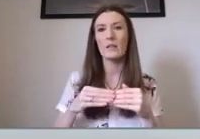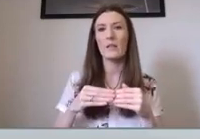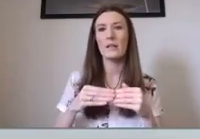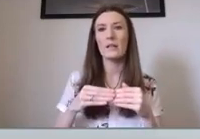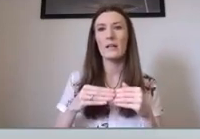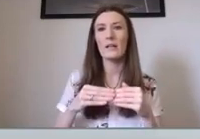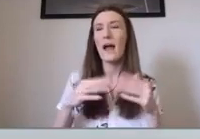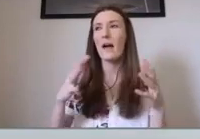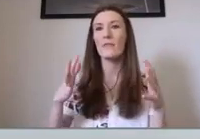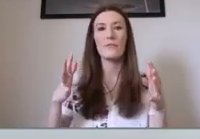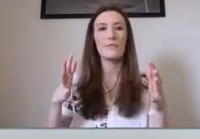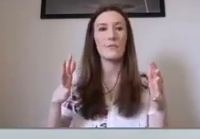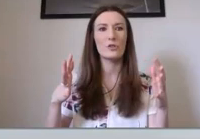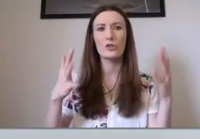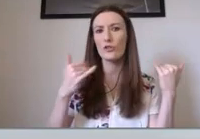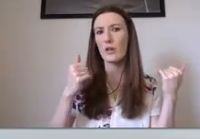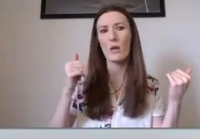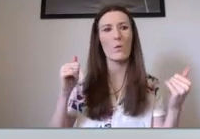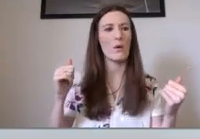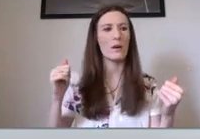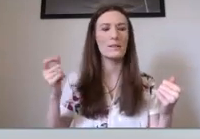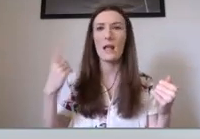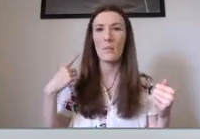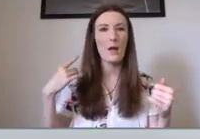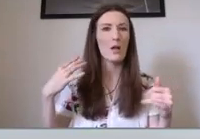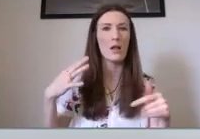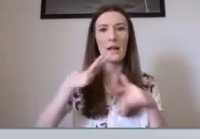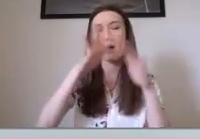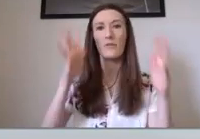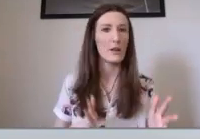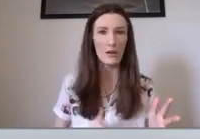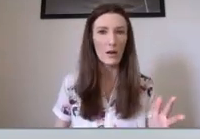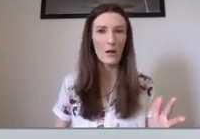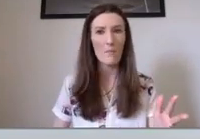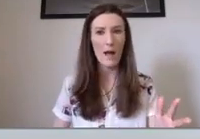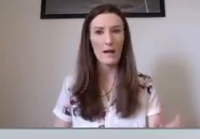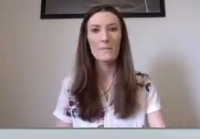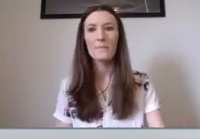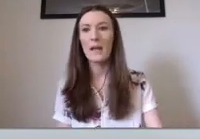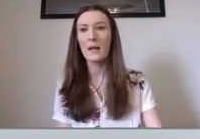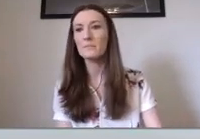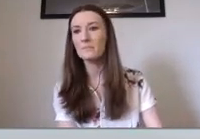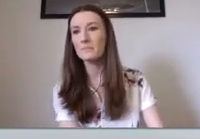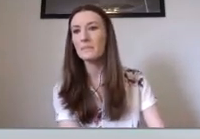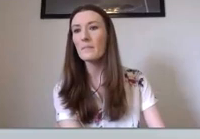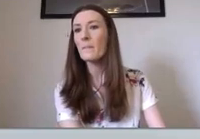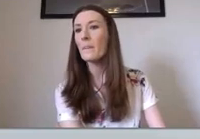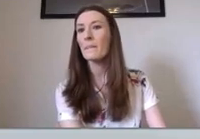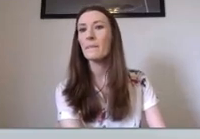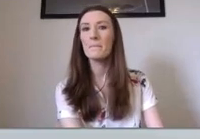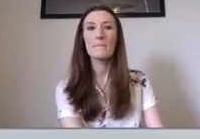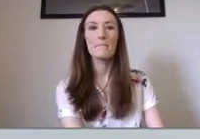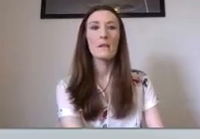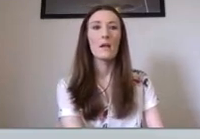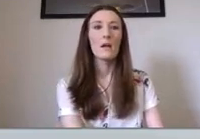wouldn't have surgery or take a pill and have their hearing come back. Okay.